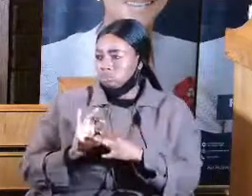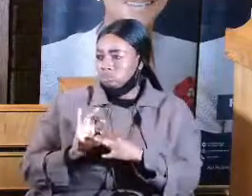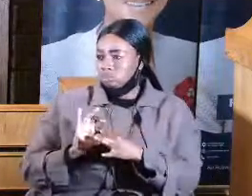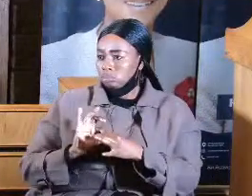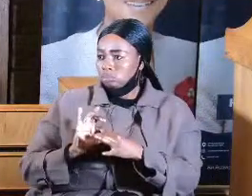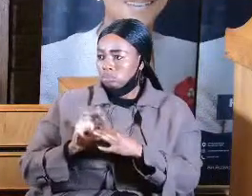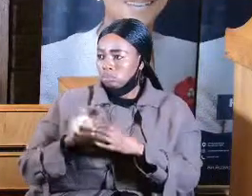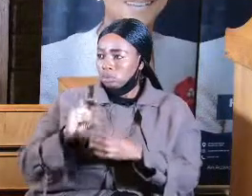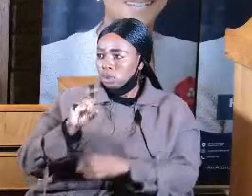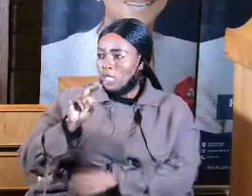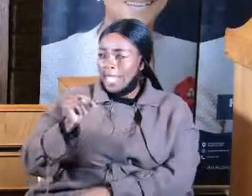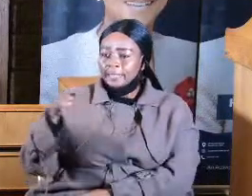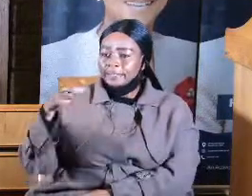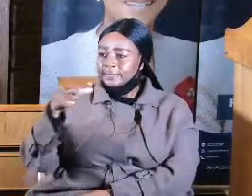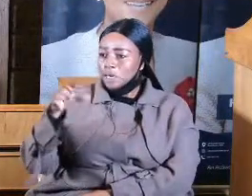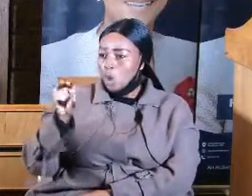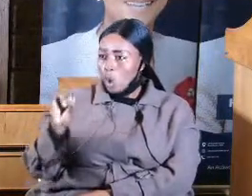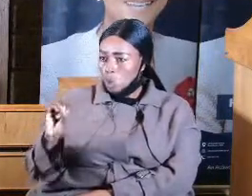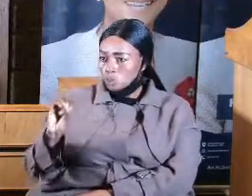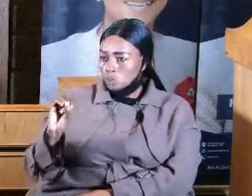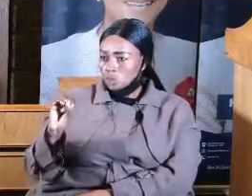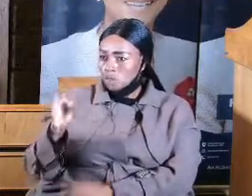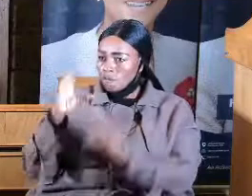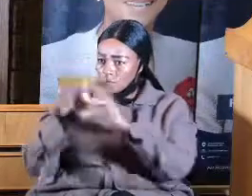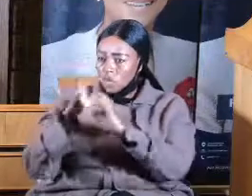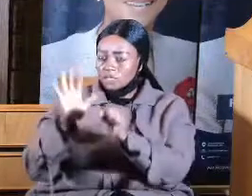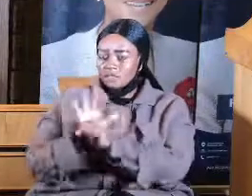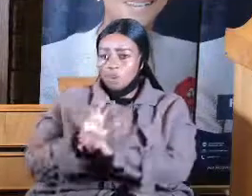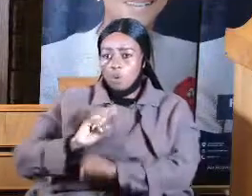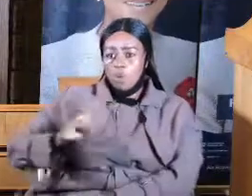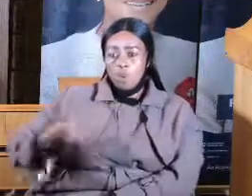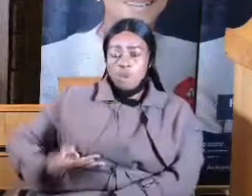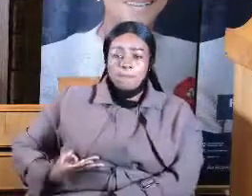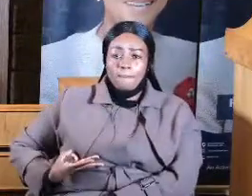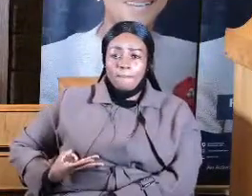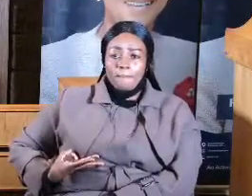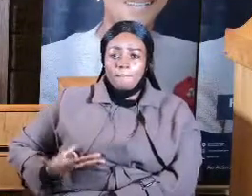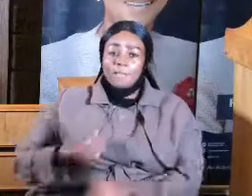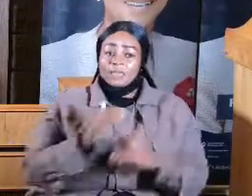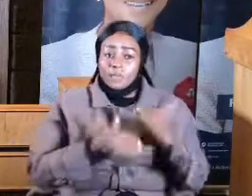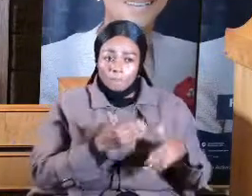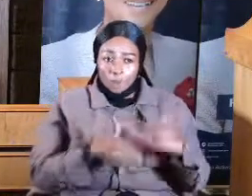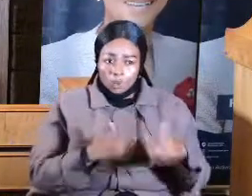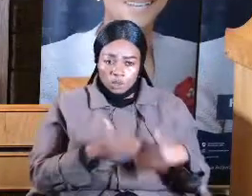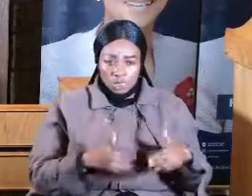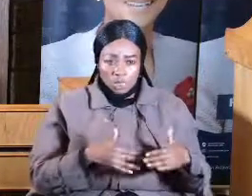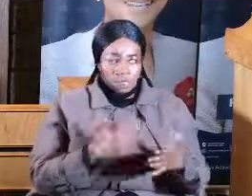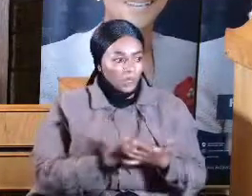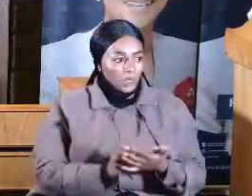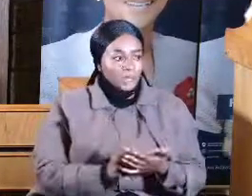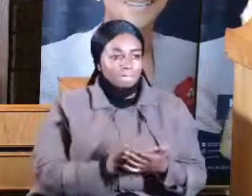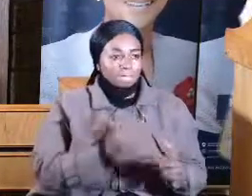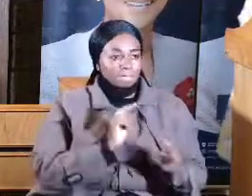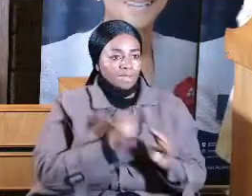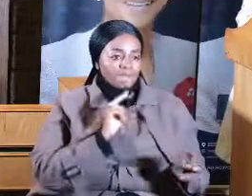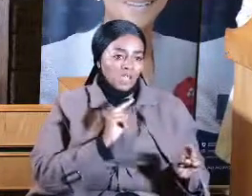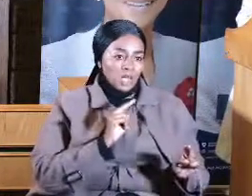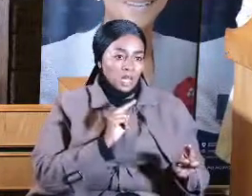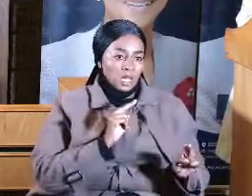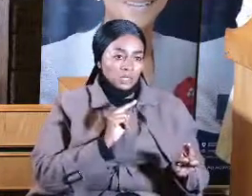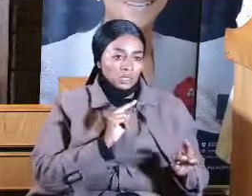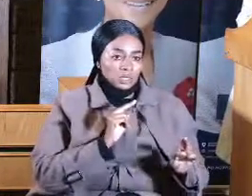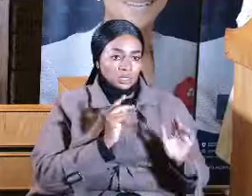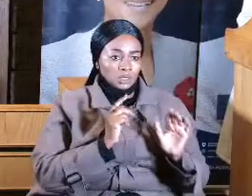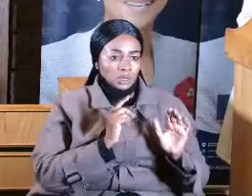non-governmental organizations dealing with women. The process enables us to initiate and finalize legislation